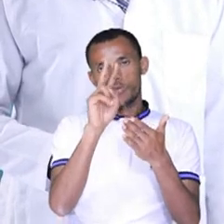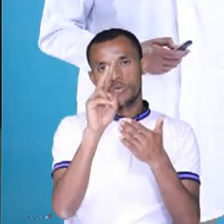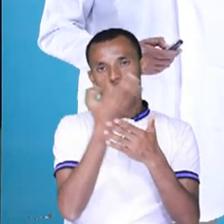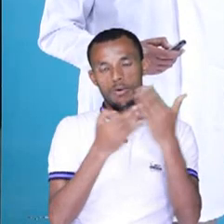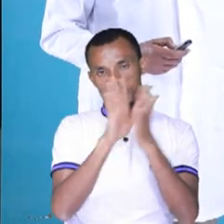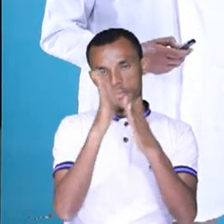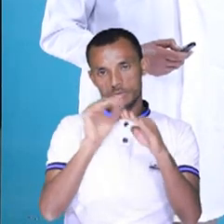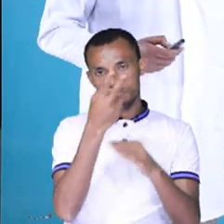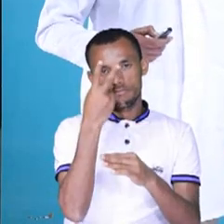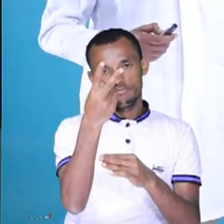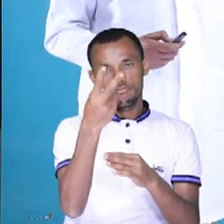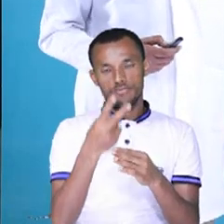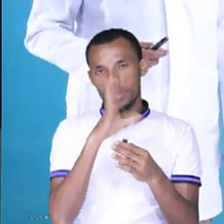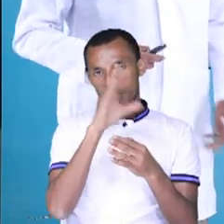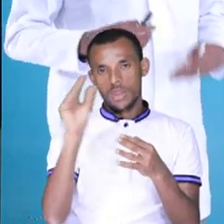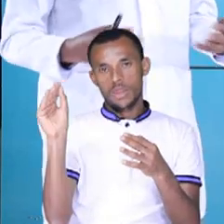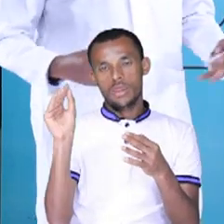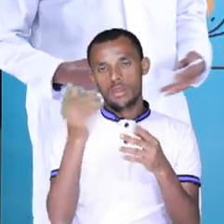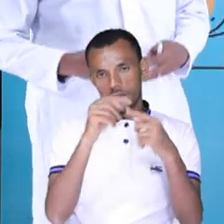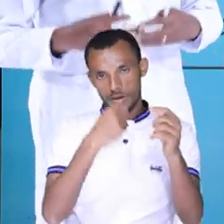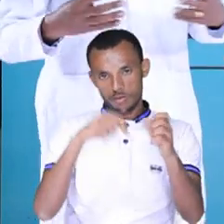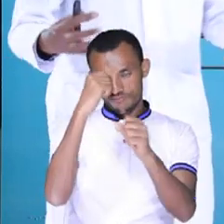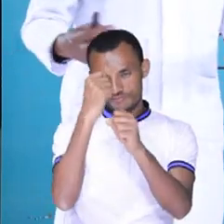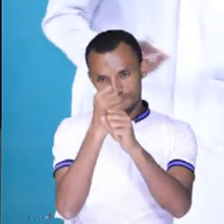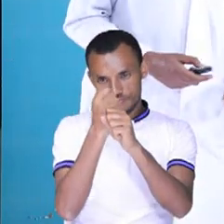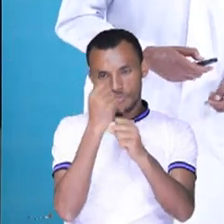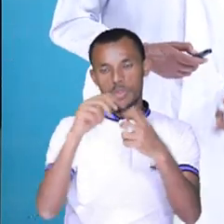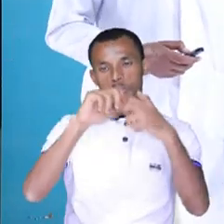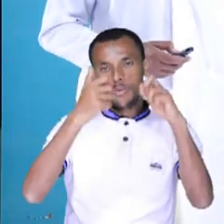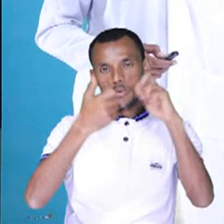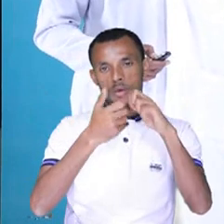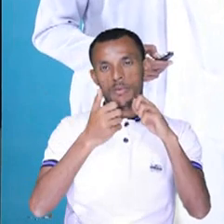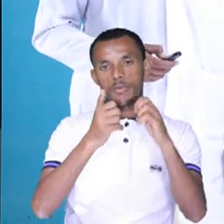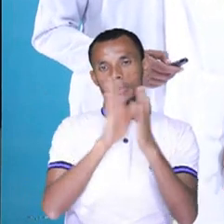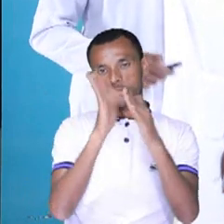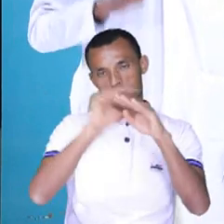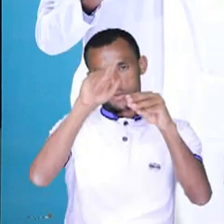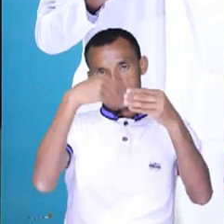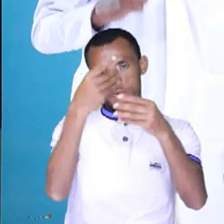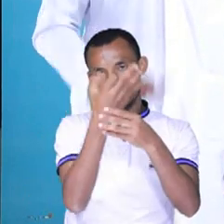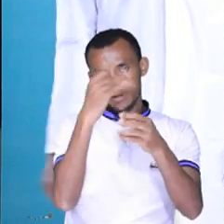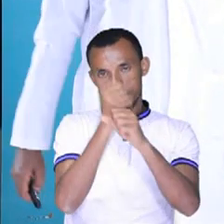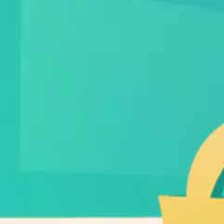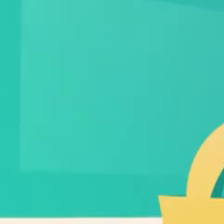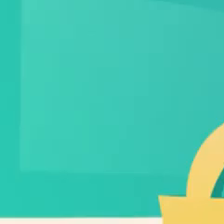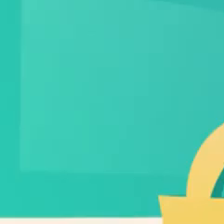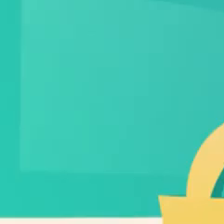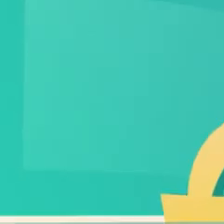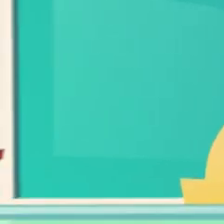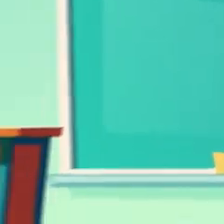Refer your text and try to do the problems what is given in your textbook. Thank you, students.